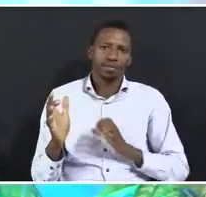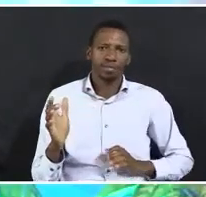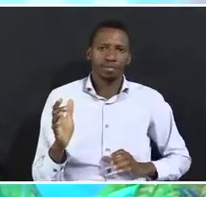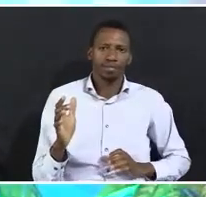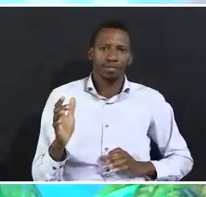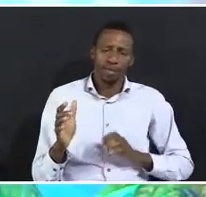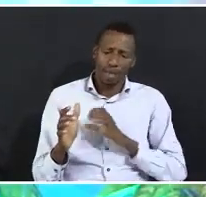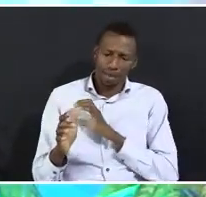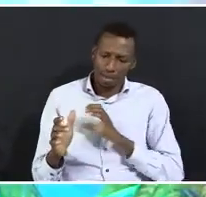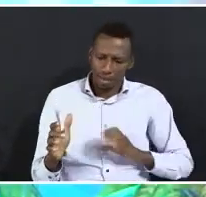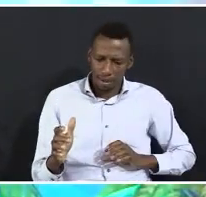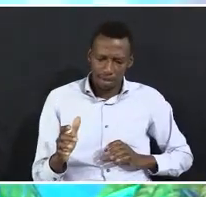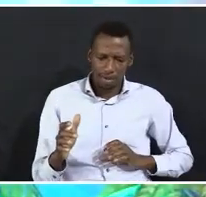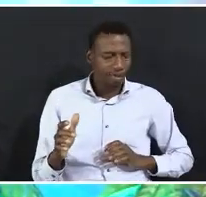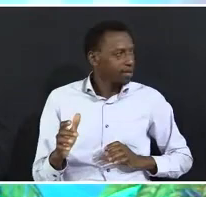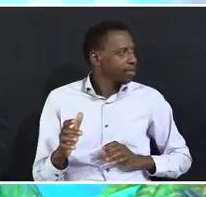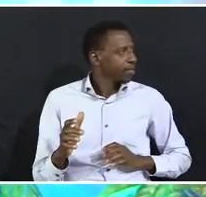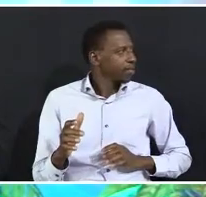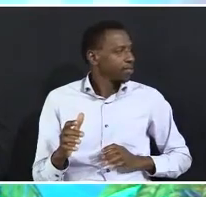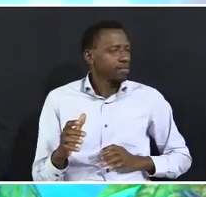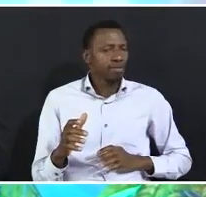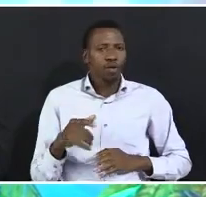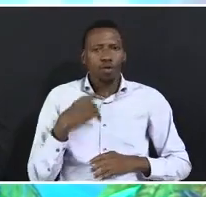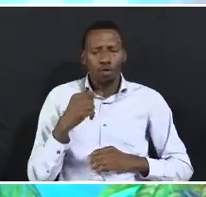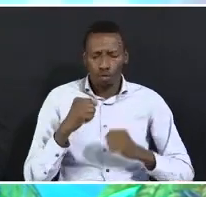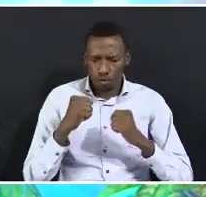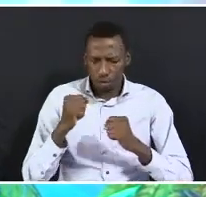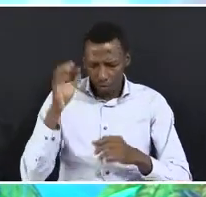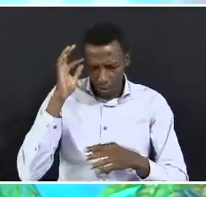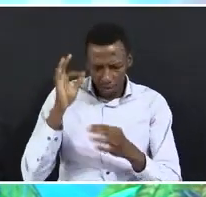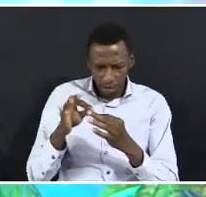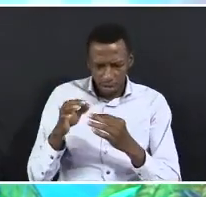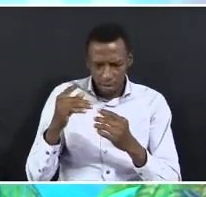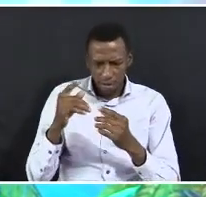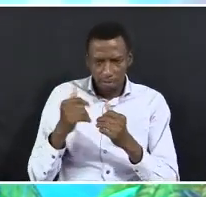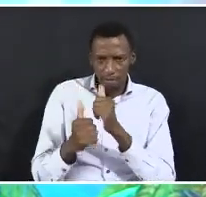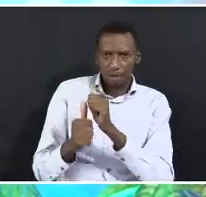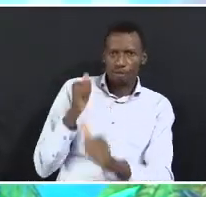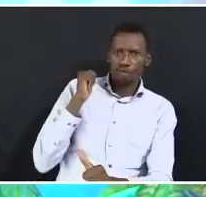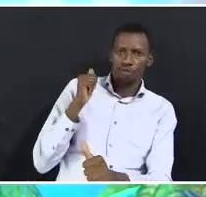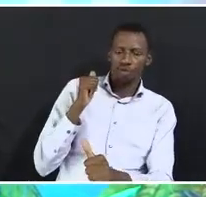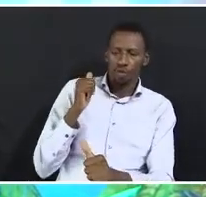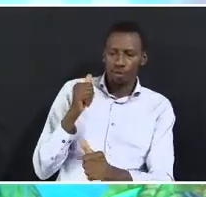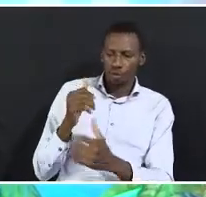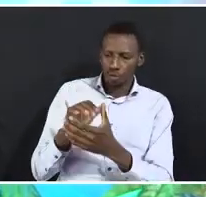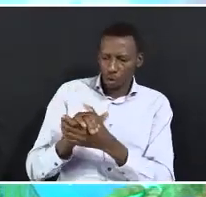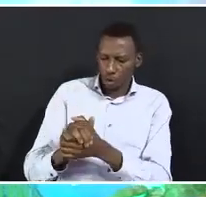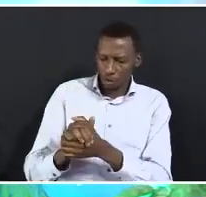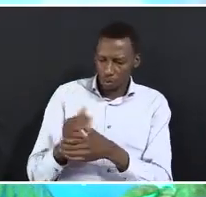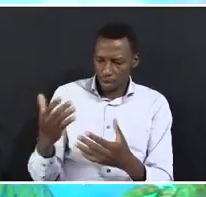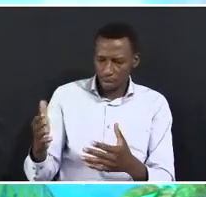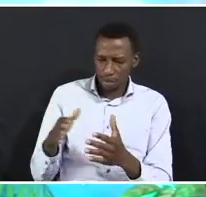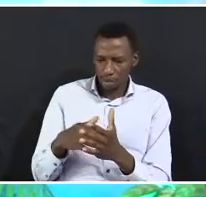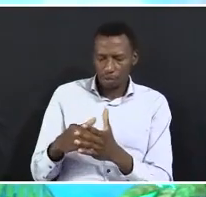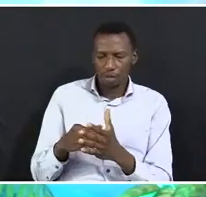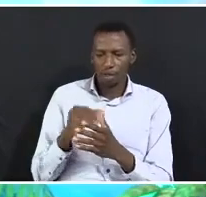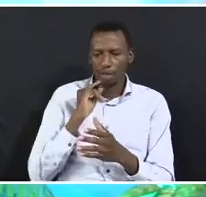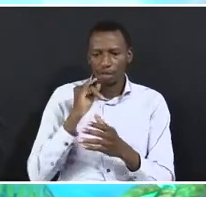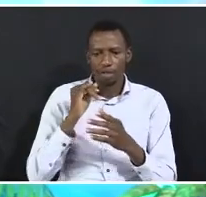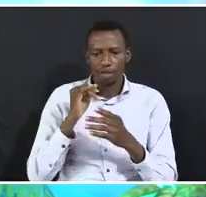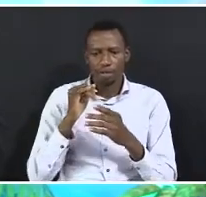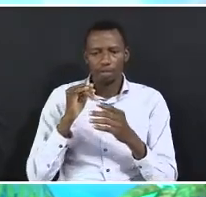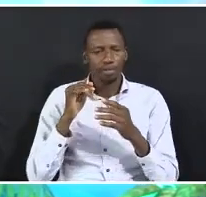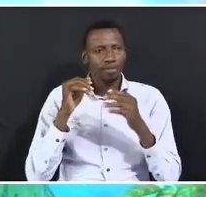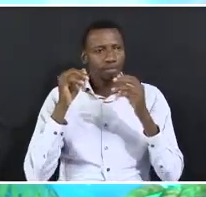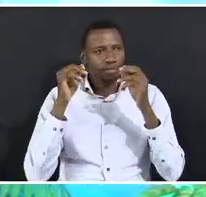strong in faith refuses to hold the hand of the weak is demonic. Okay, this row, you are